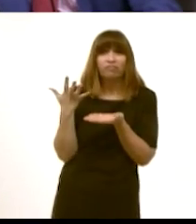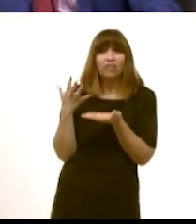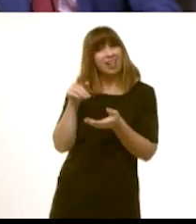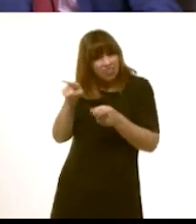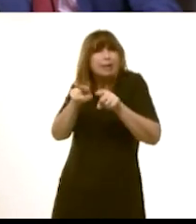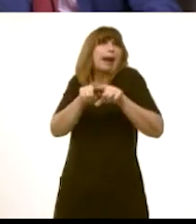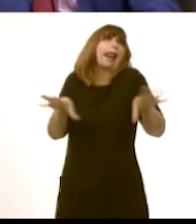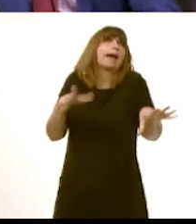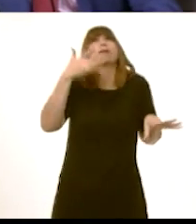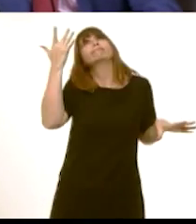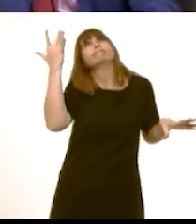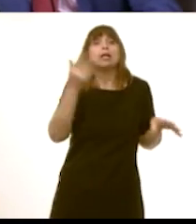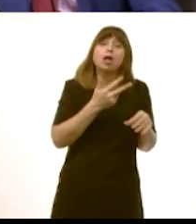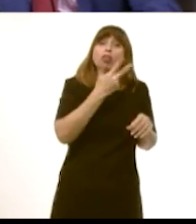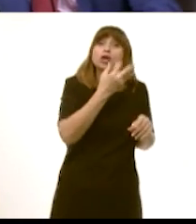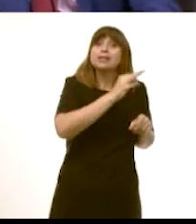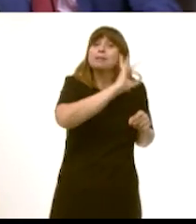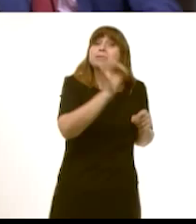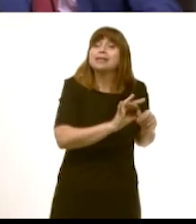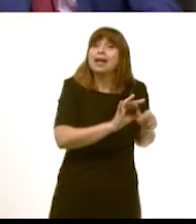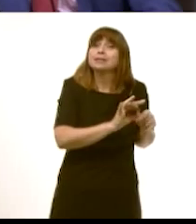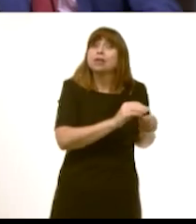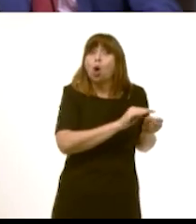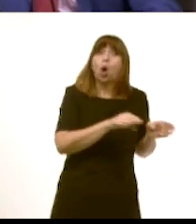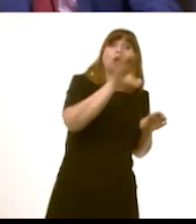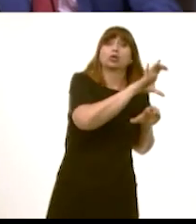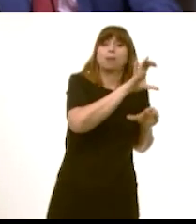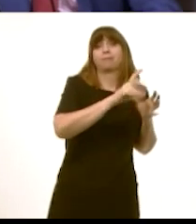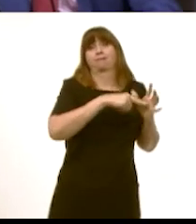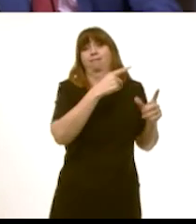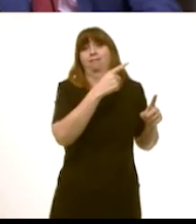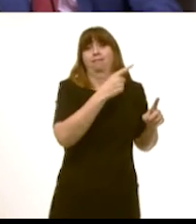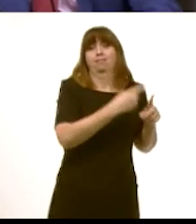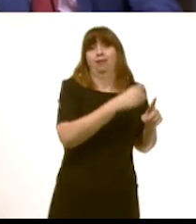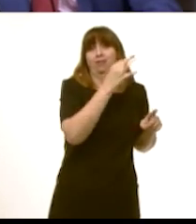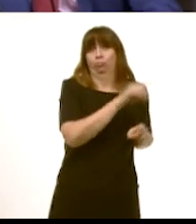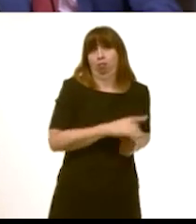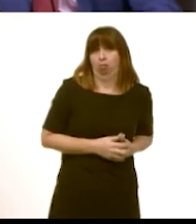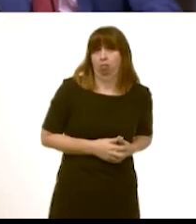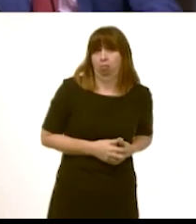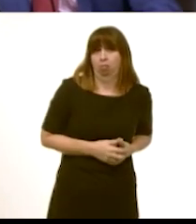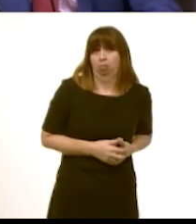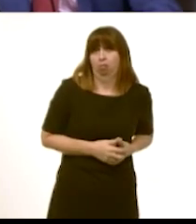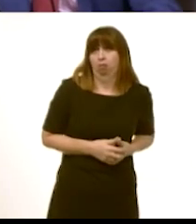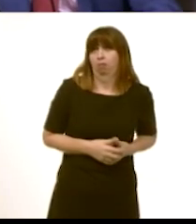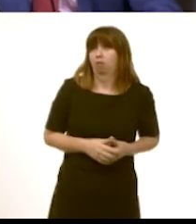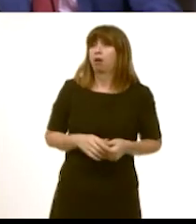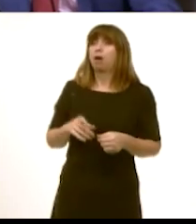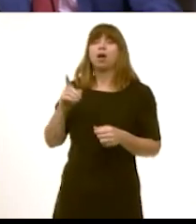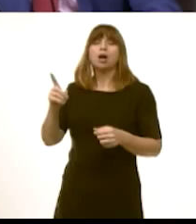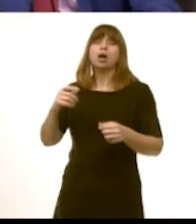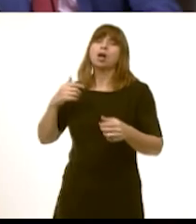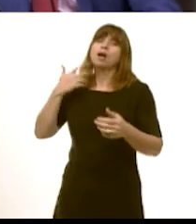a 38% increase in the council tax. Yeah. That's what his party are advocating. And we know, we've sat here month after